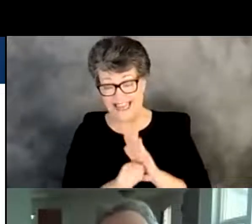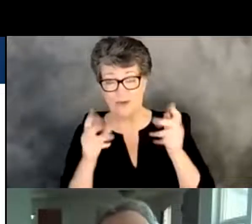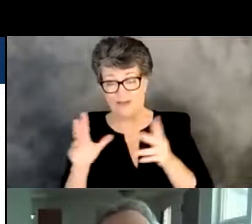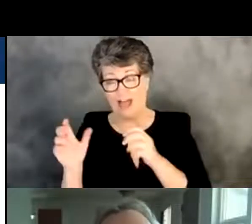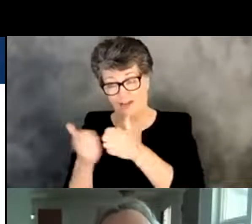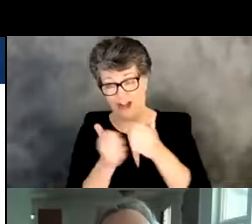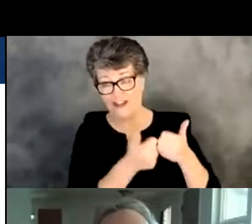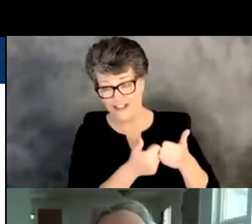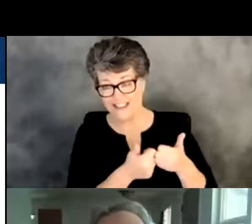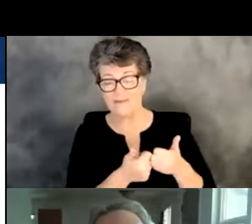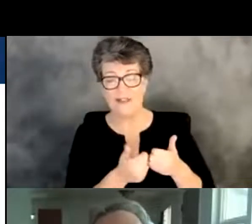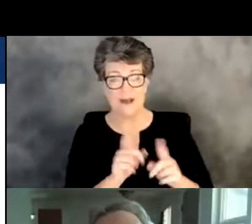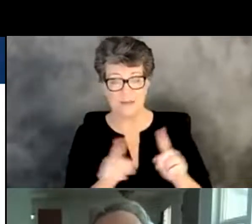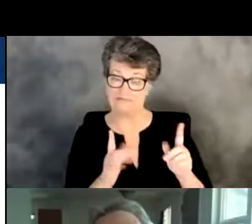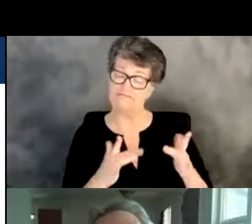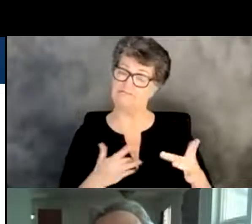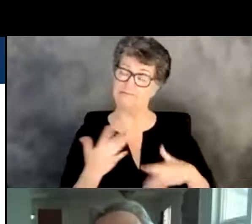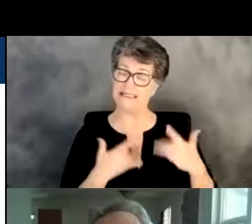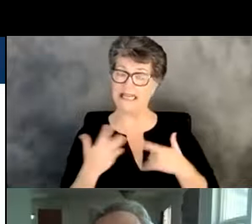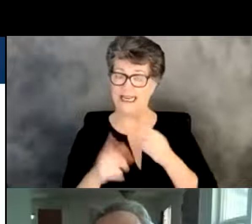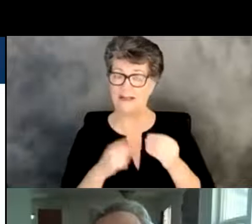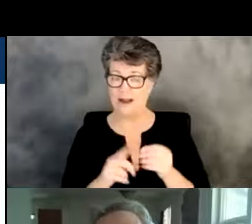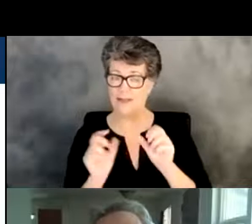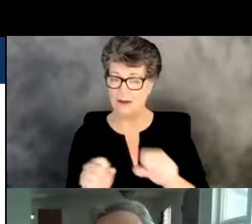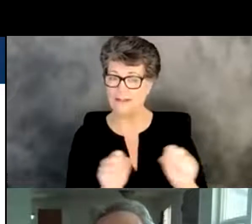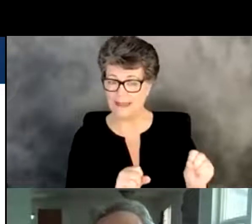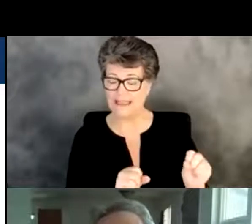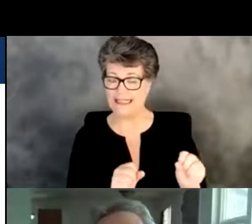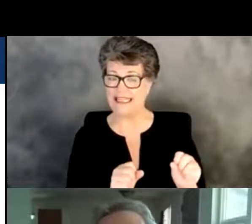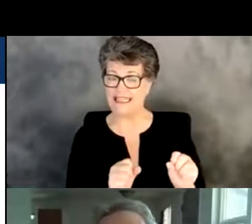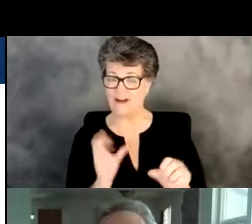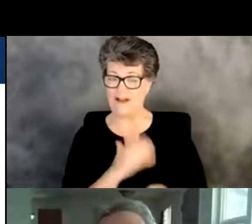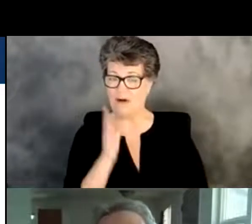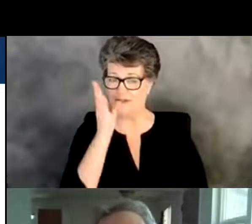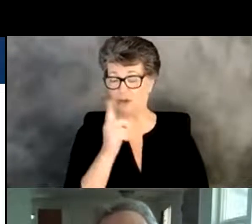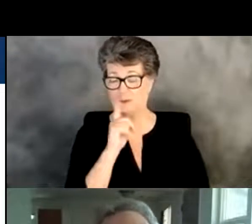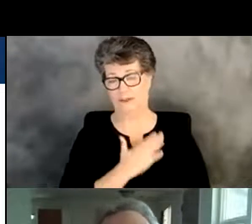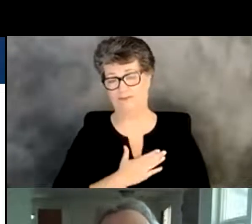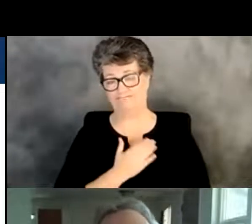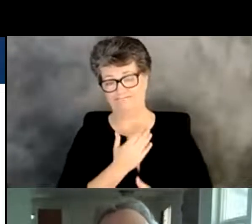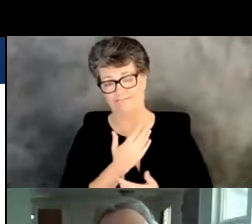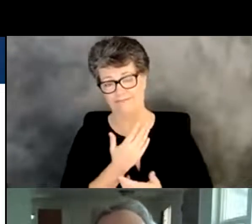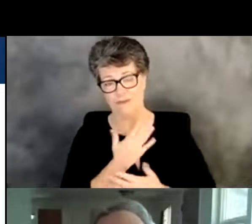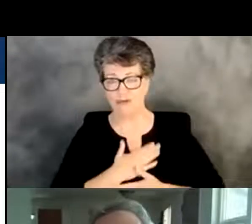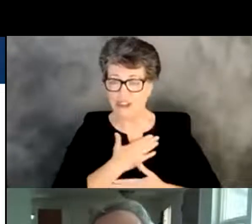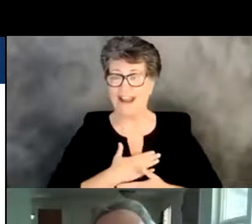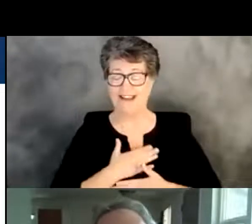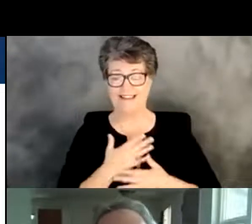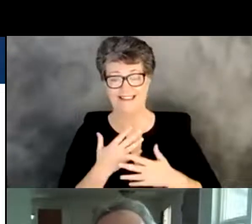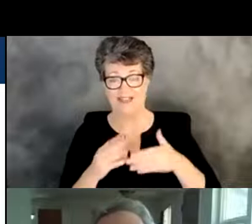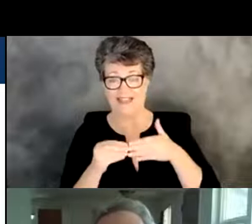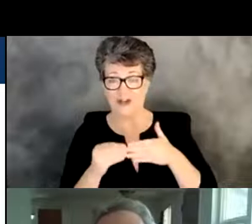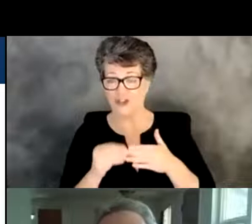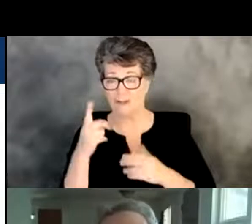challenges. But I'm excited about the possibilities for the future, and I really appreciate the leadership of Governor Newsom,